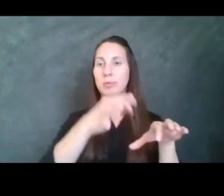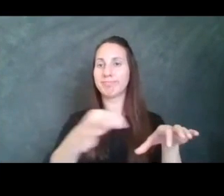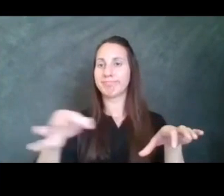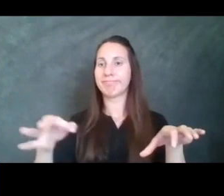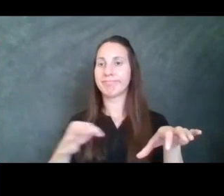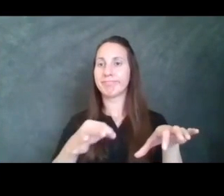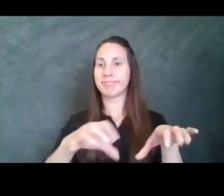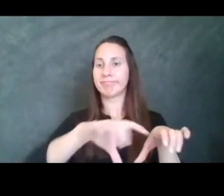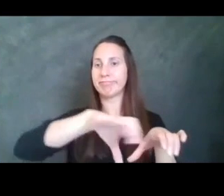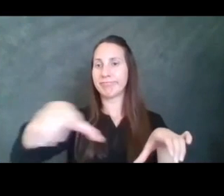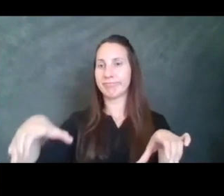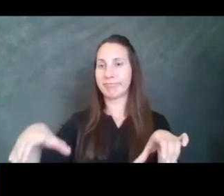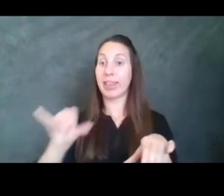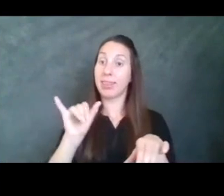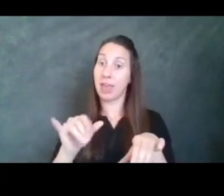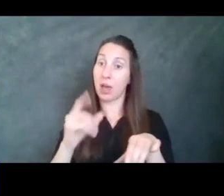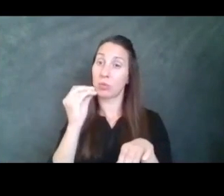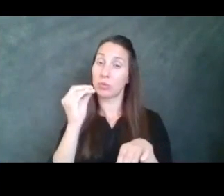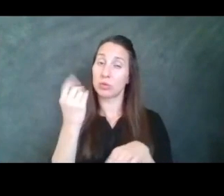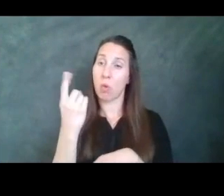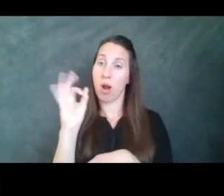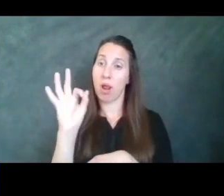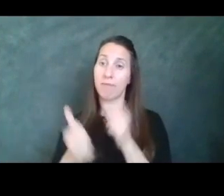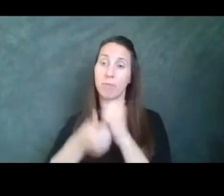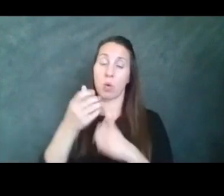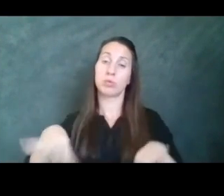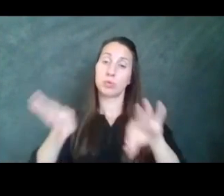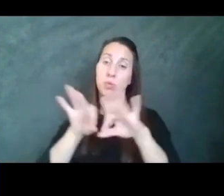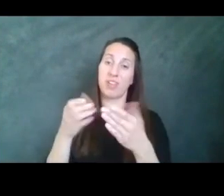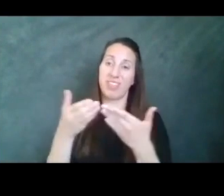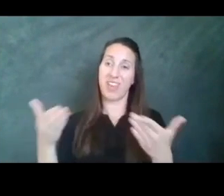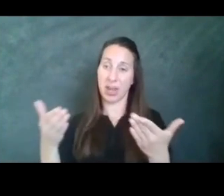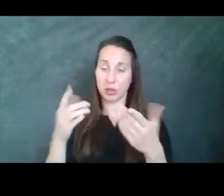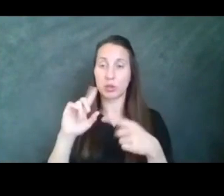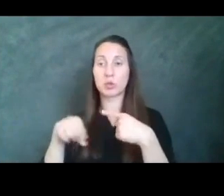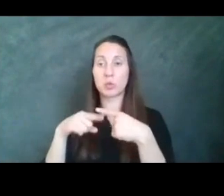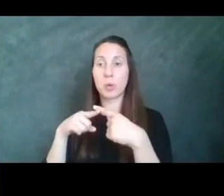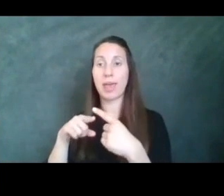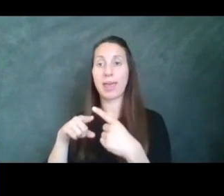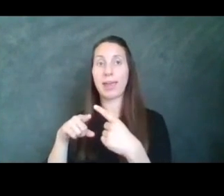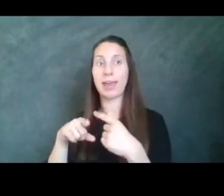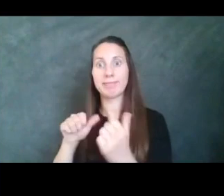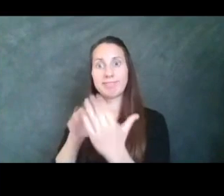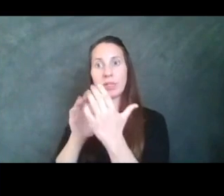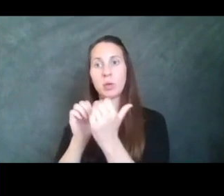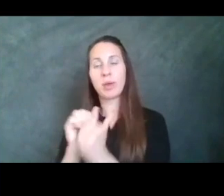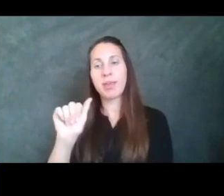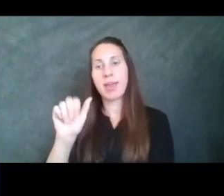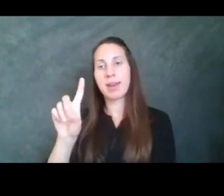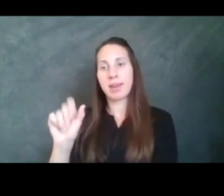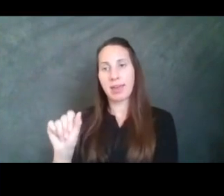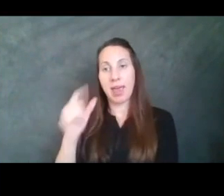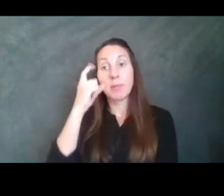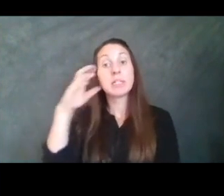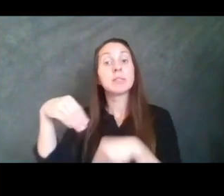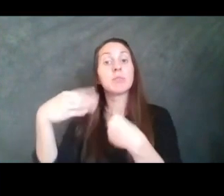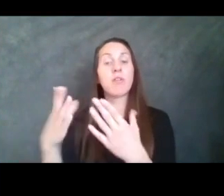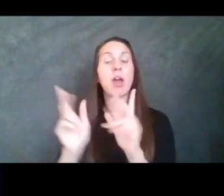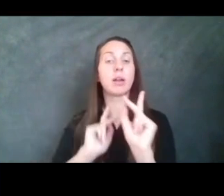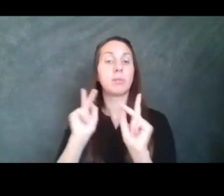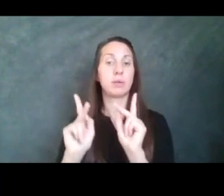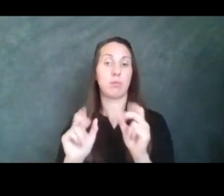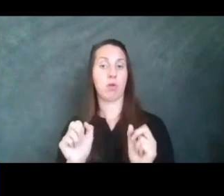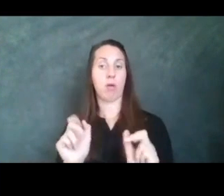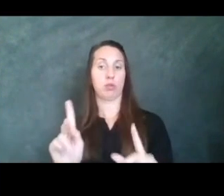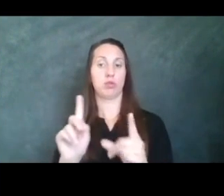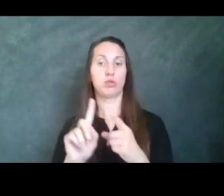factors in dealing when the ADA was enacted, because that gave folks the opportunities